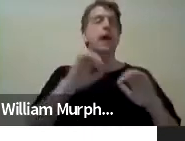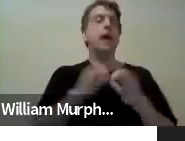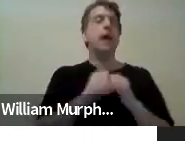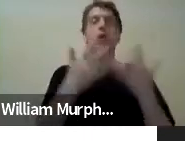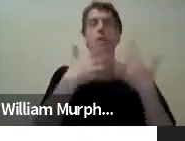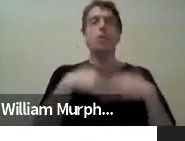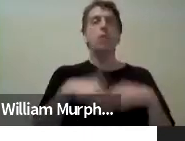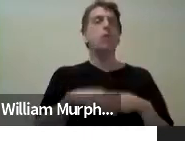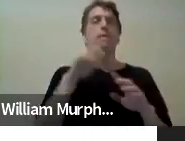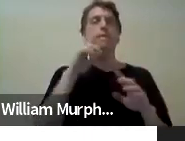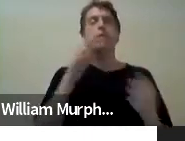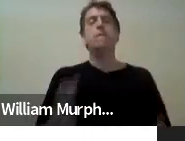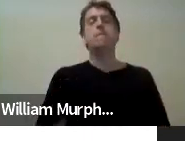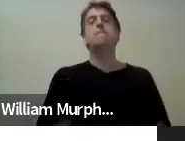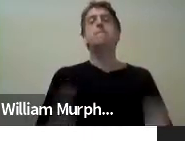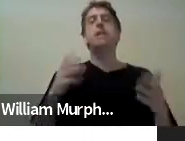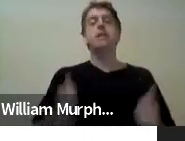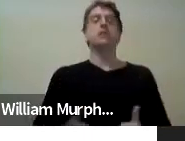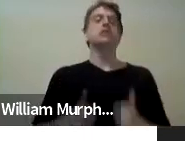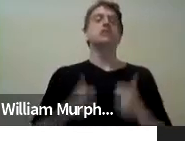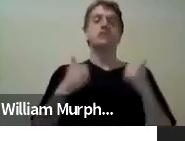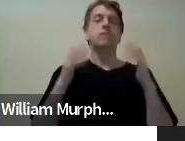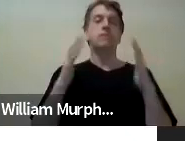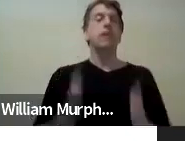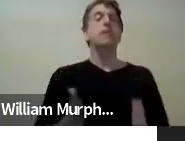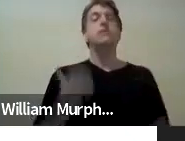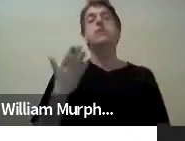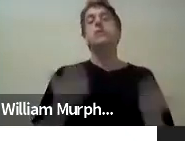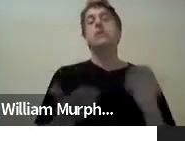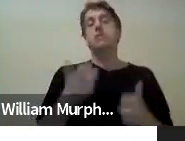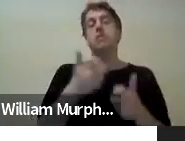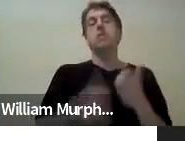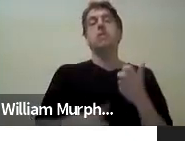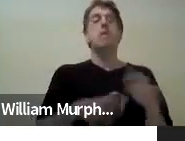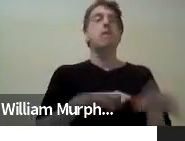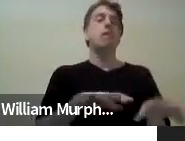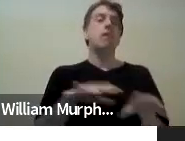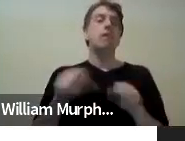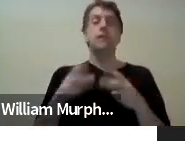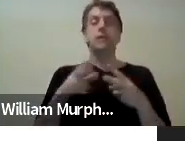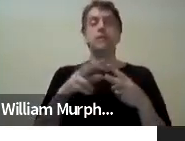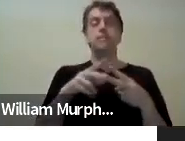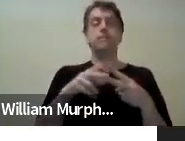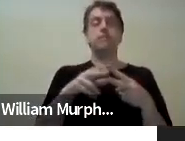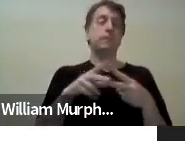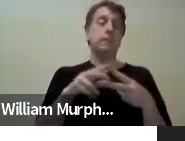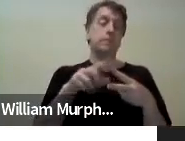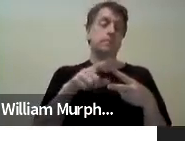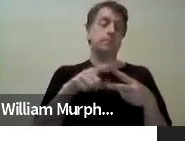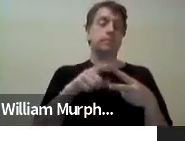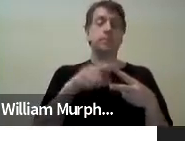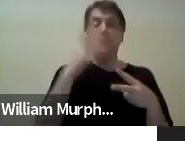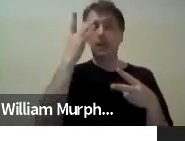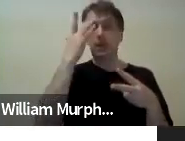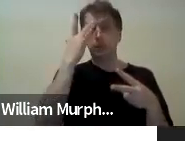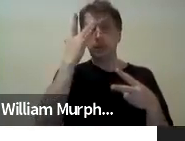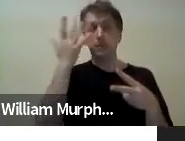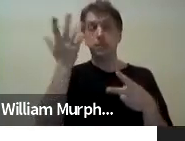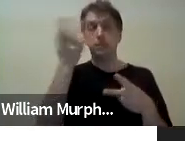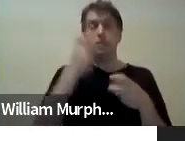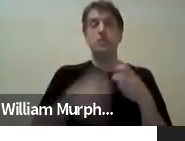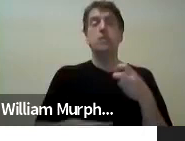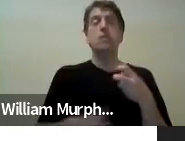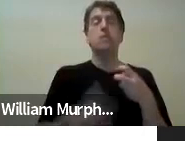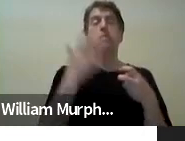many survivors of domestic violence. It may be difficult to leave either because of something that their abuser is doing